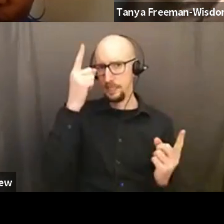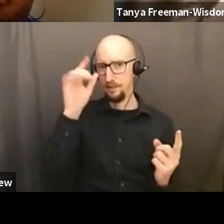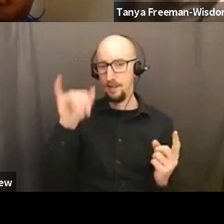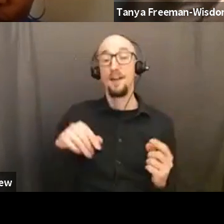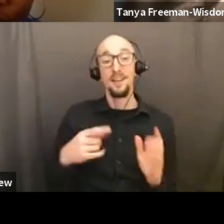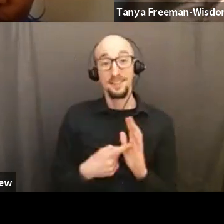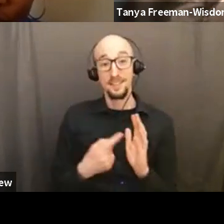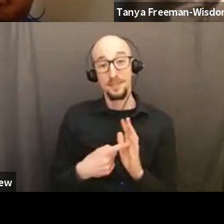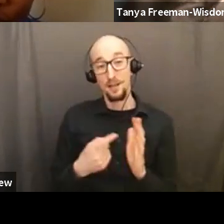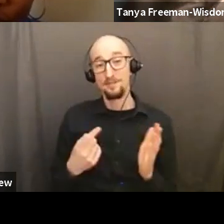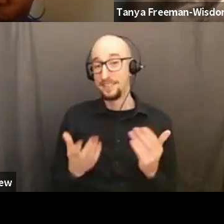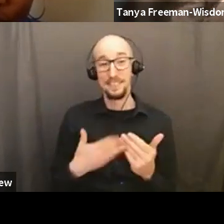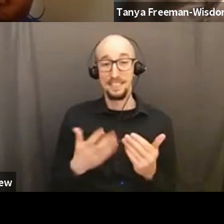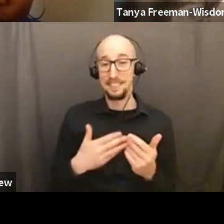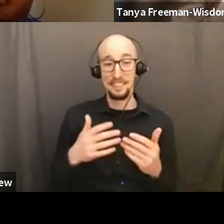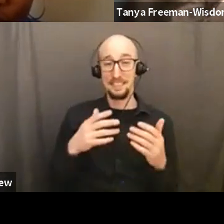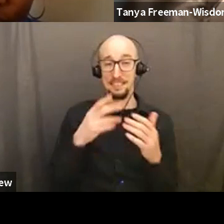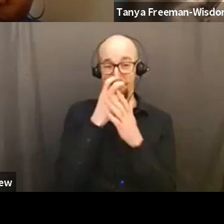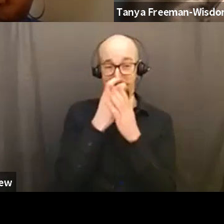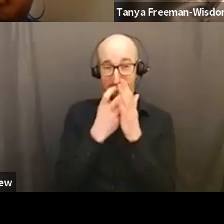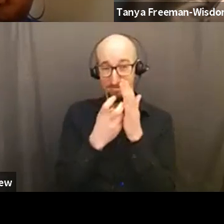get lost in